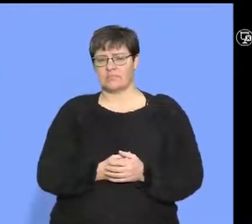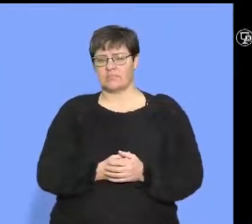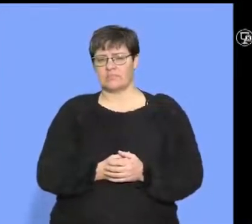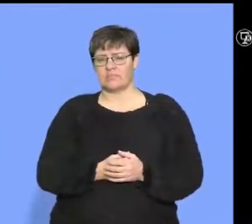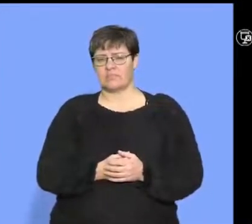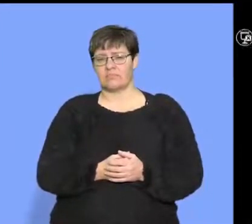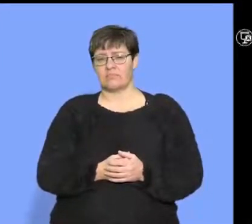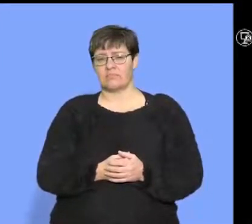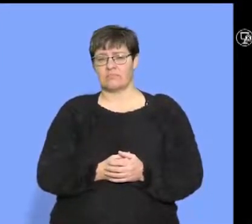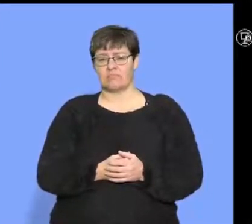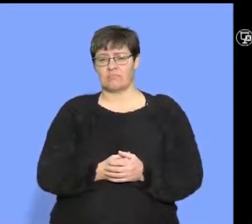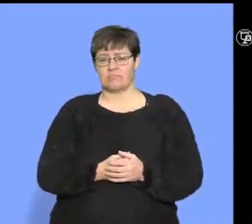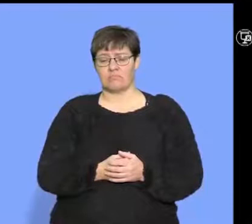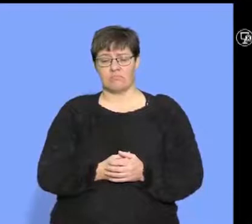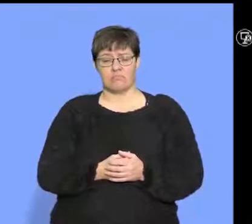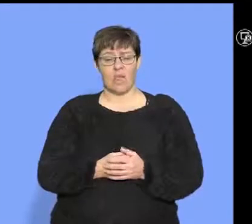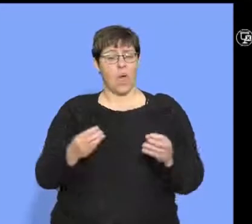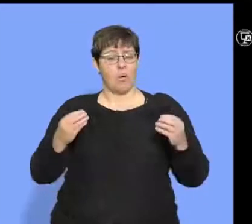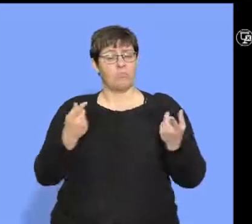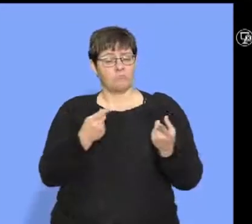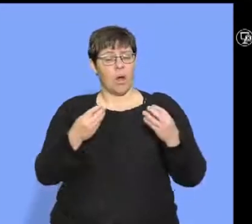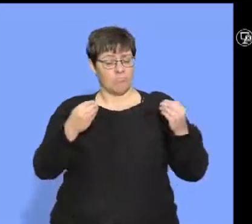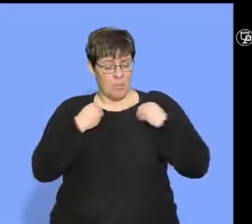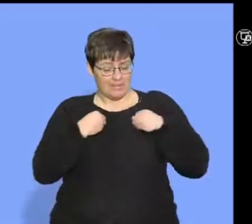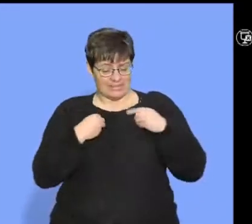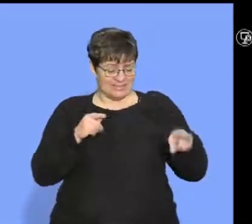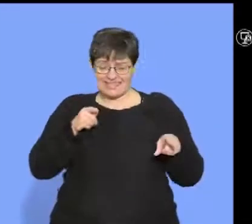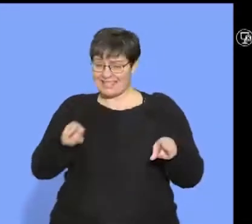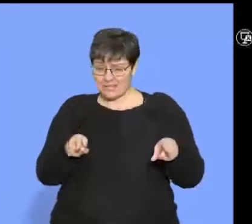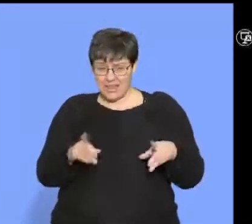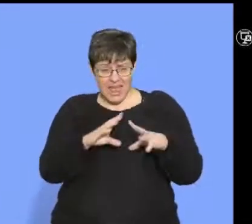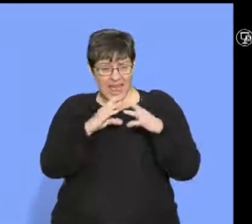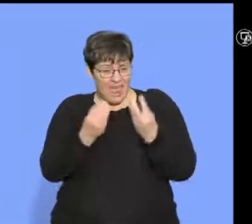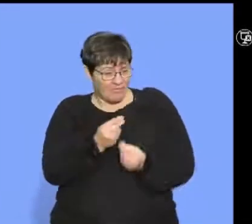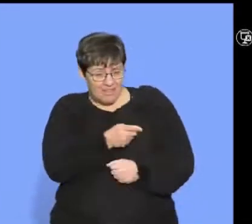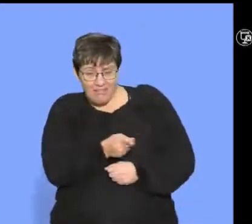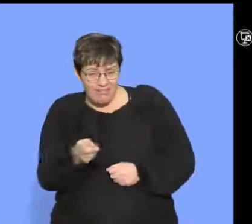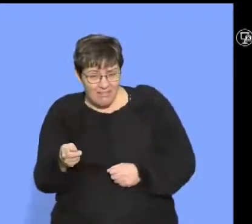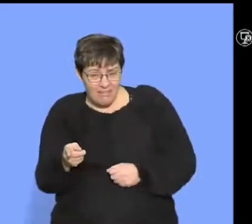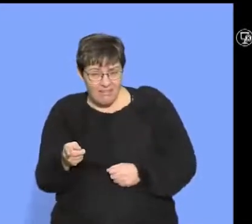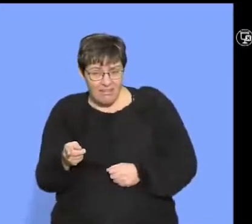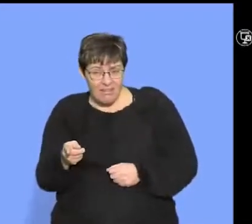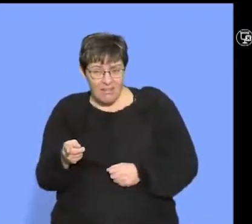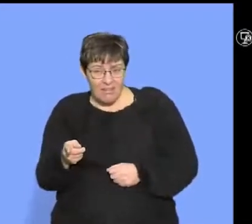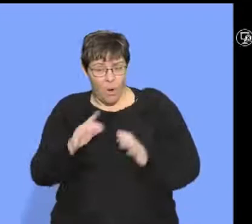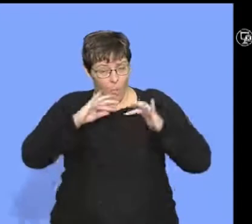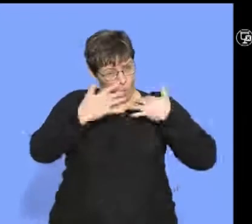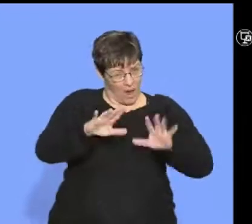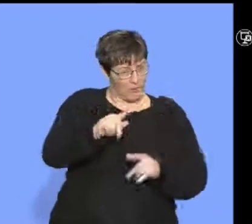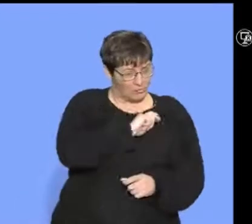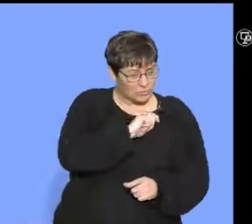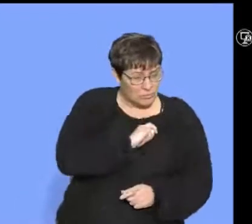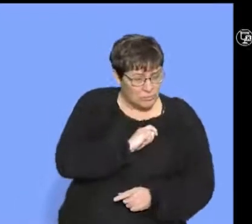is everything with these properties a wave? What happens if